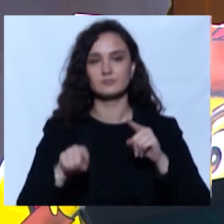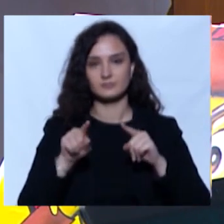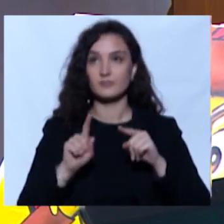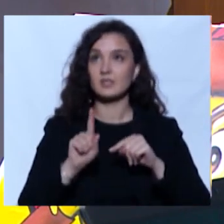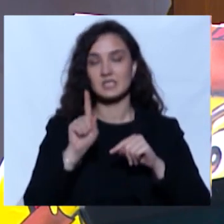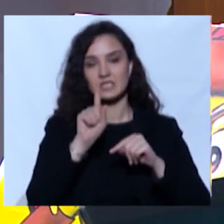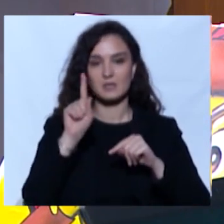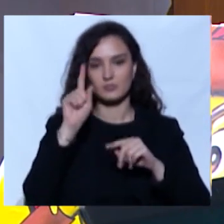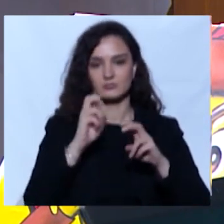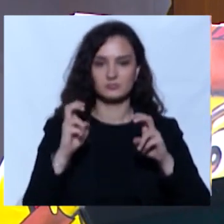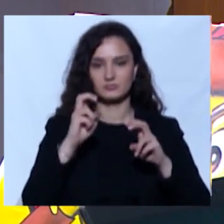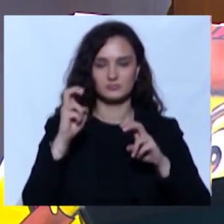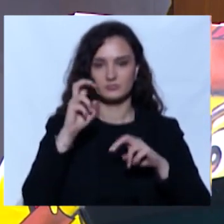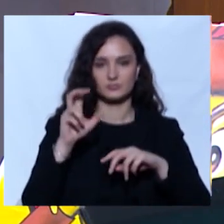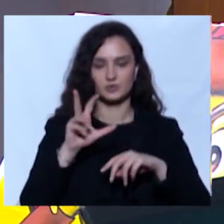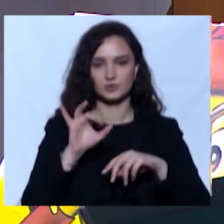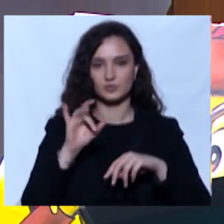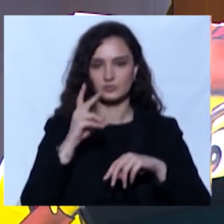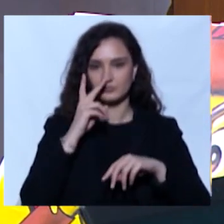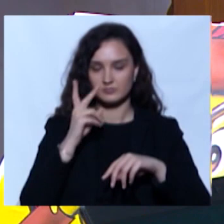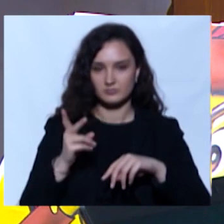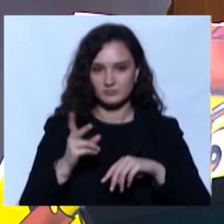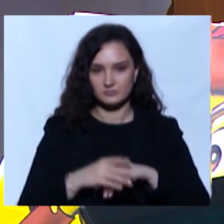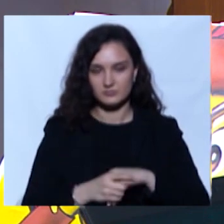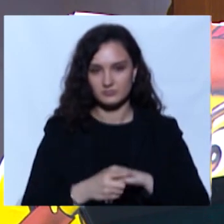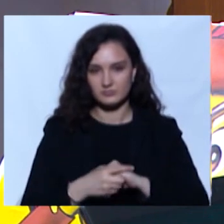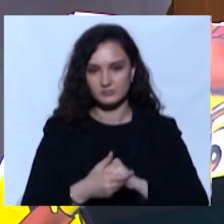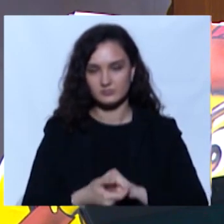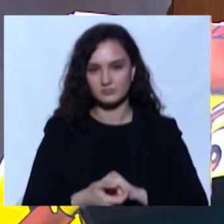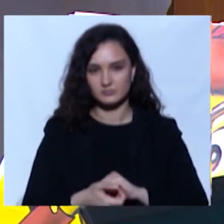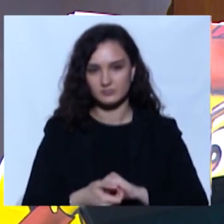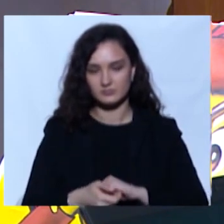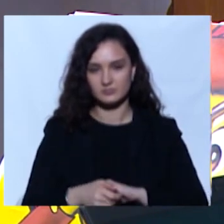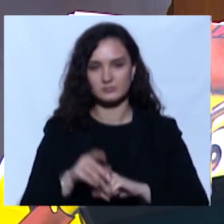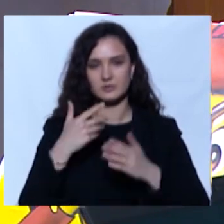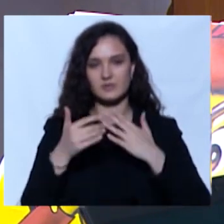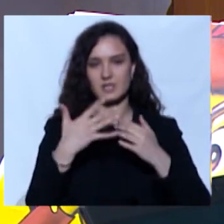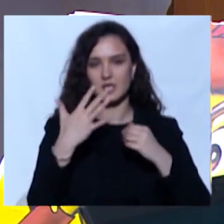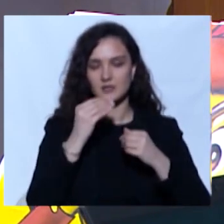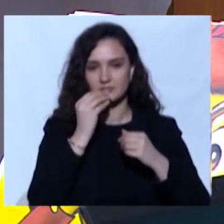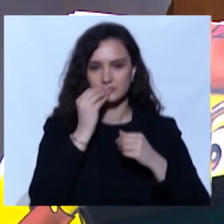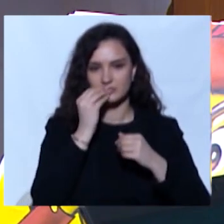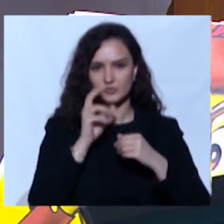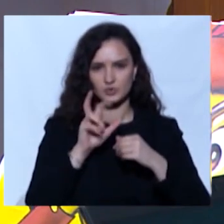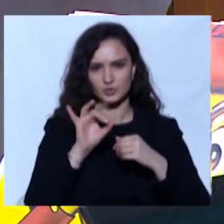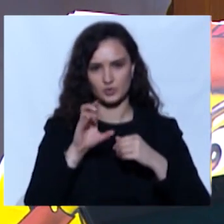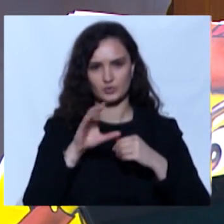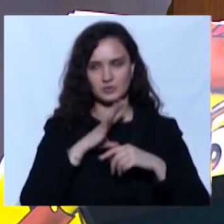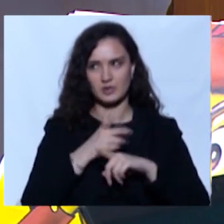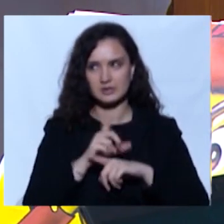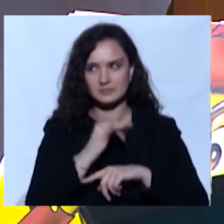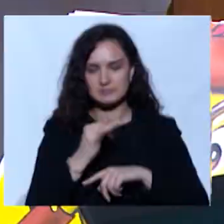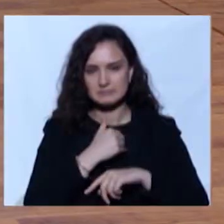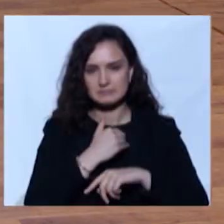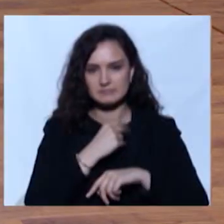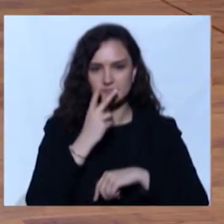top. George looked at the kite, then he took the string in his hand. George was